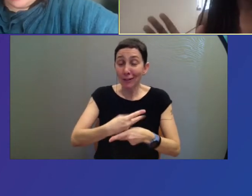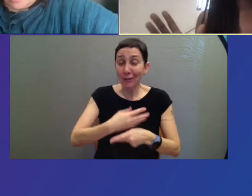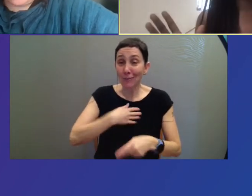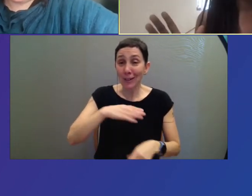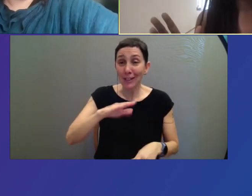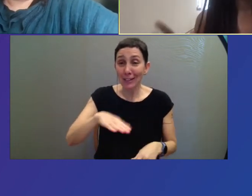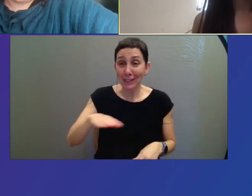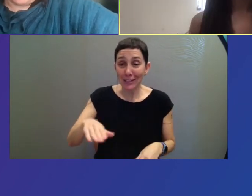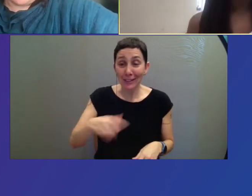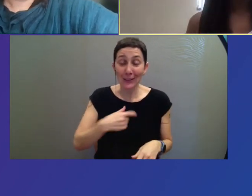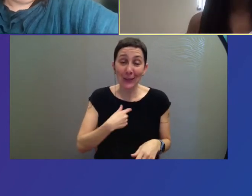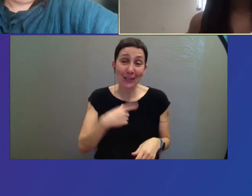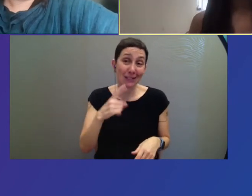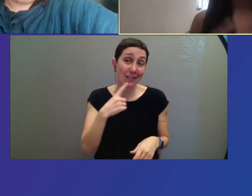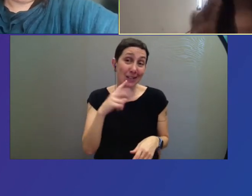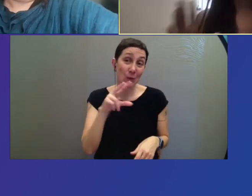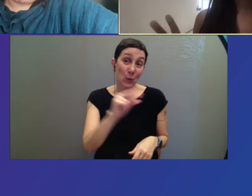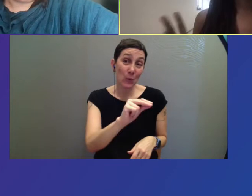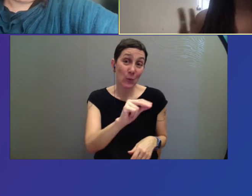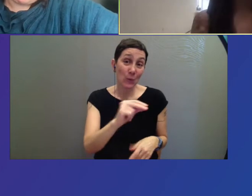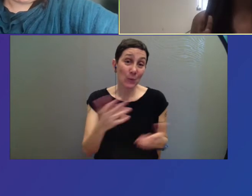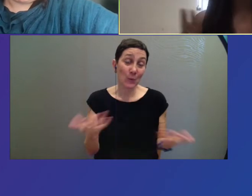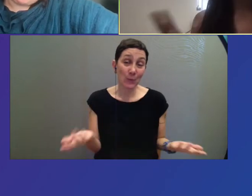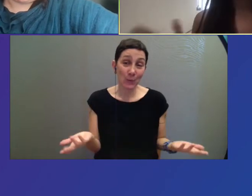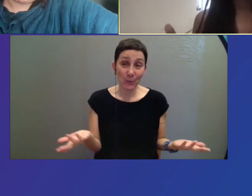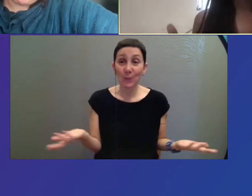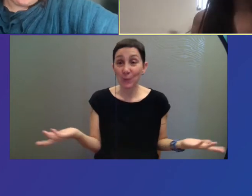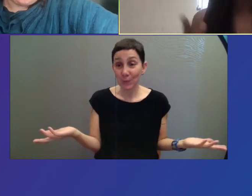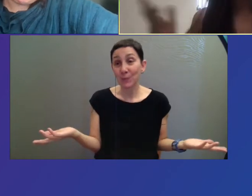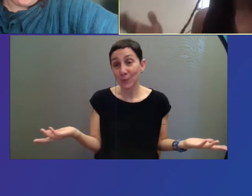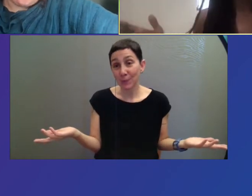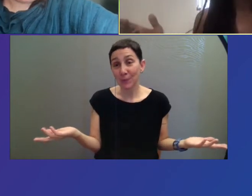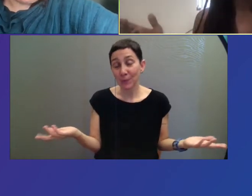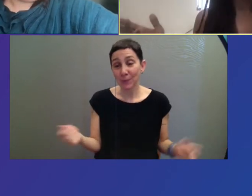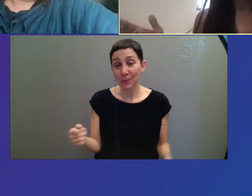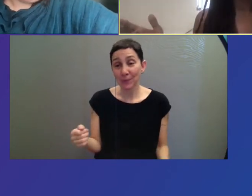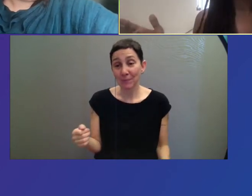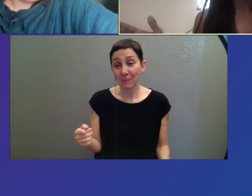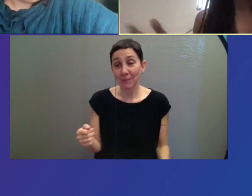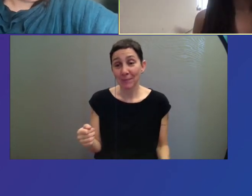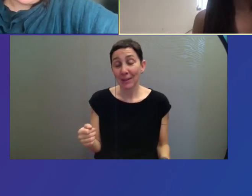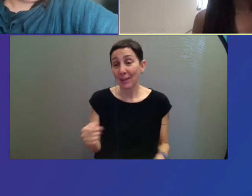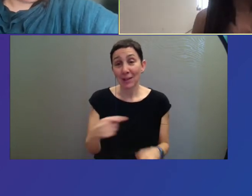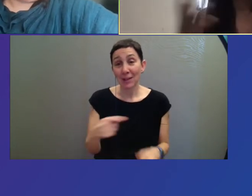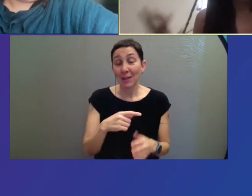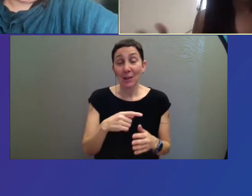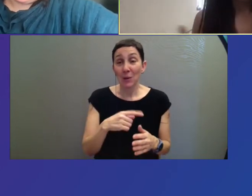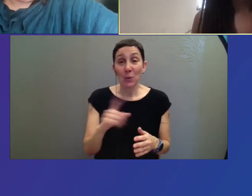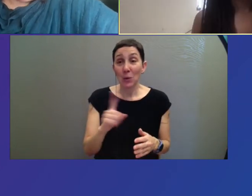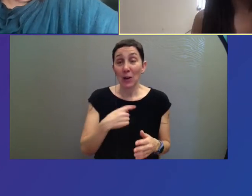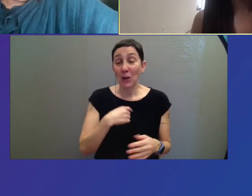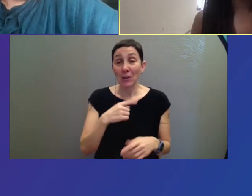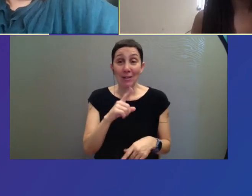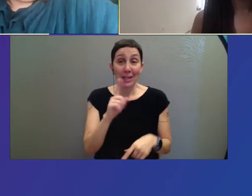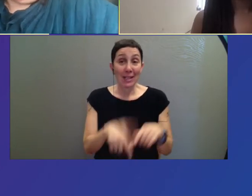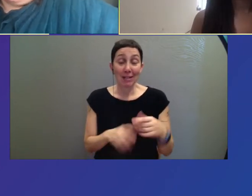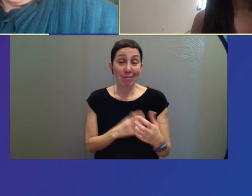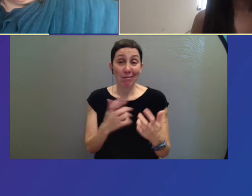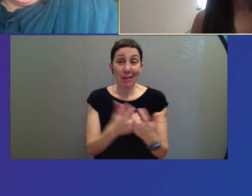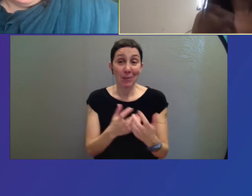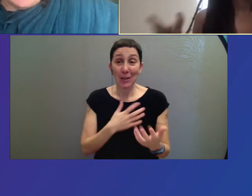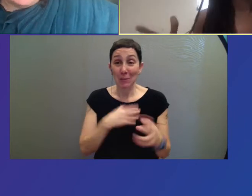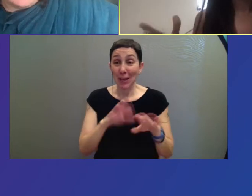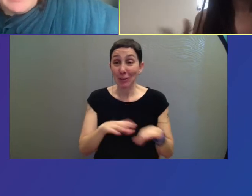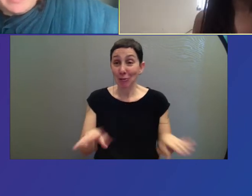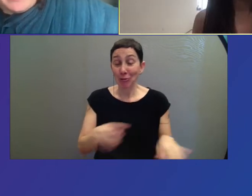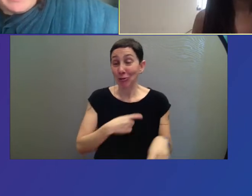so I didn't do those things. And you just have to, I don't do those kinds of engagements. So, and that is